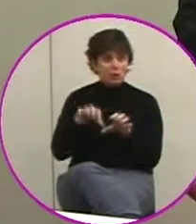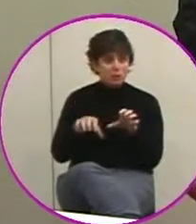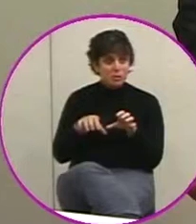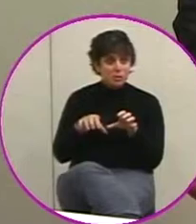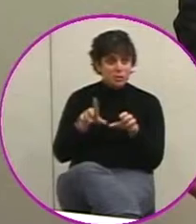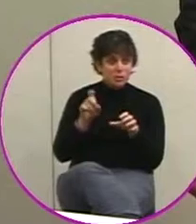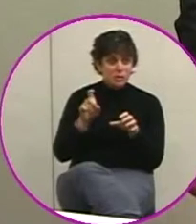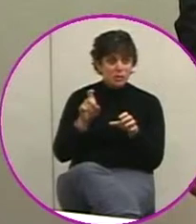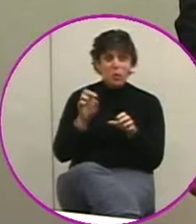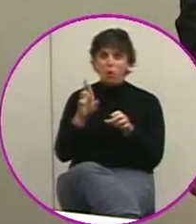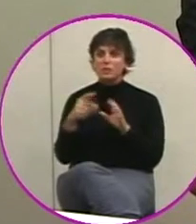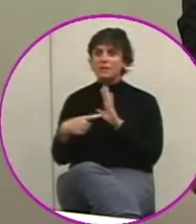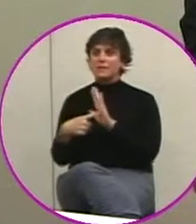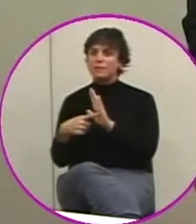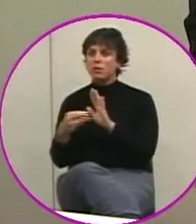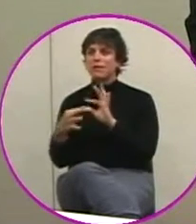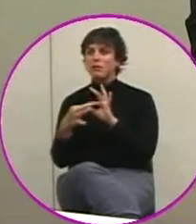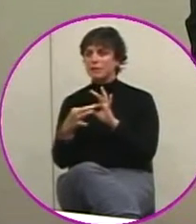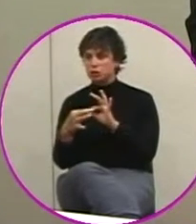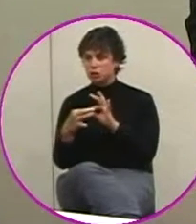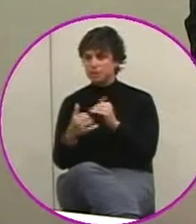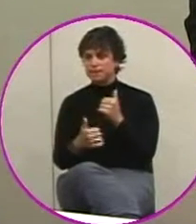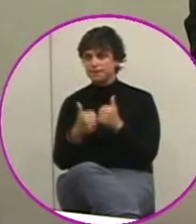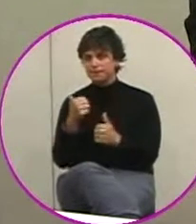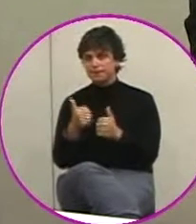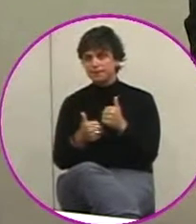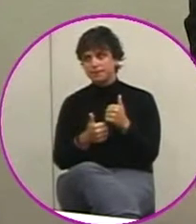Or is it the symbol of a relationship?